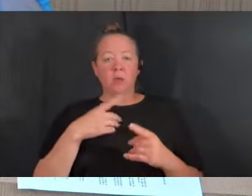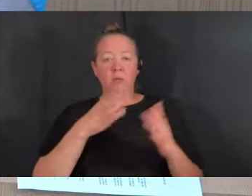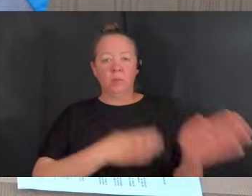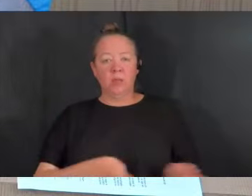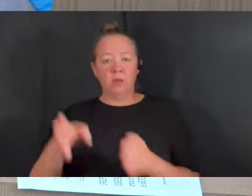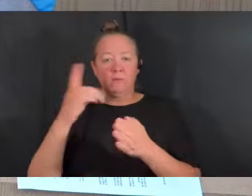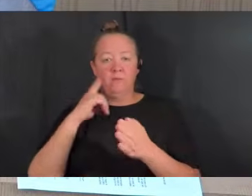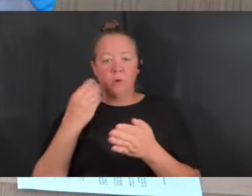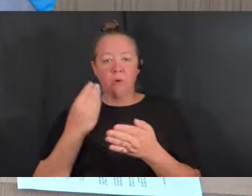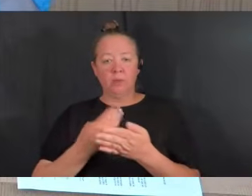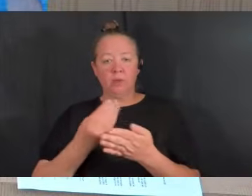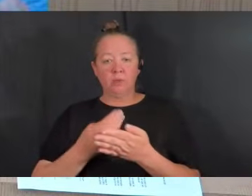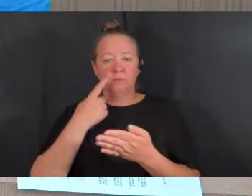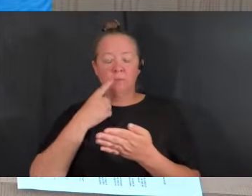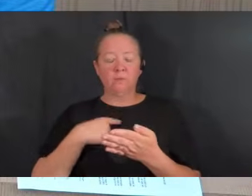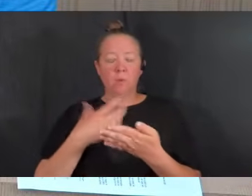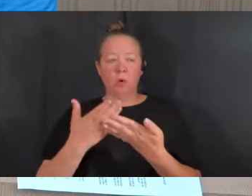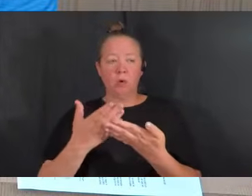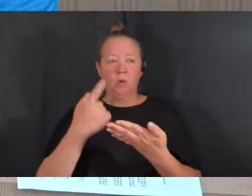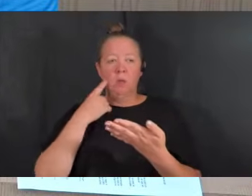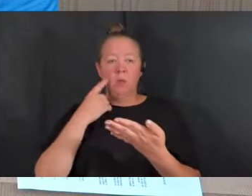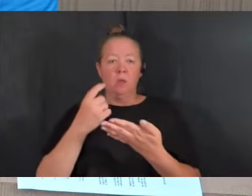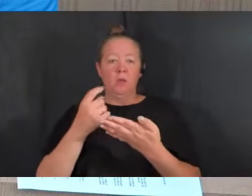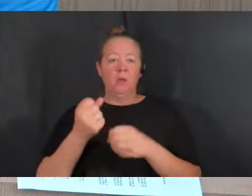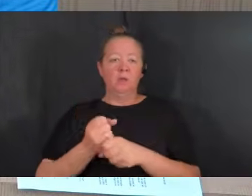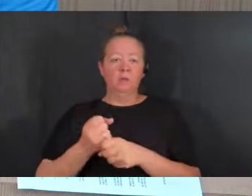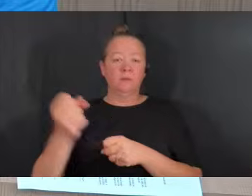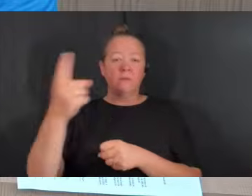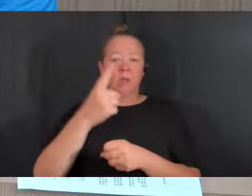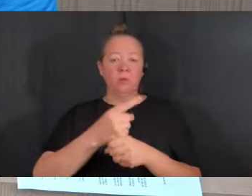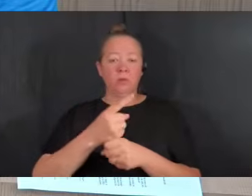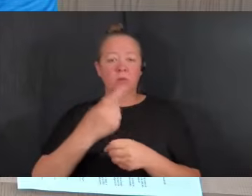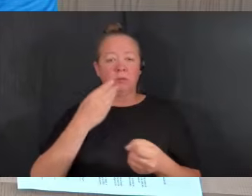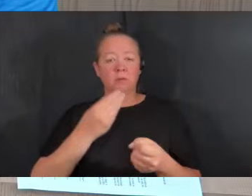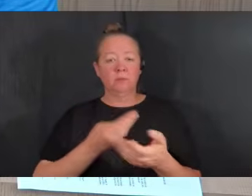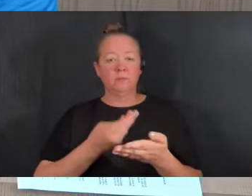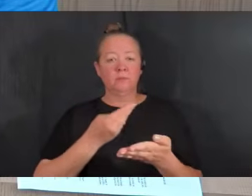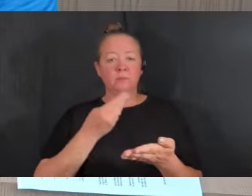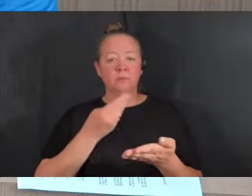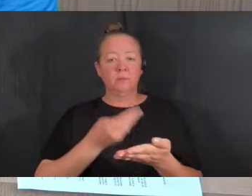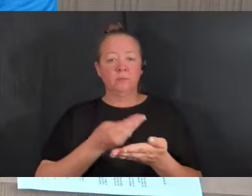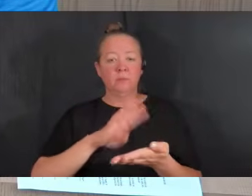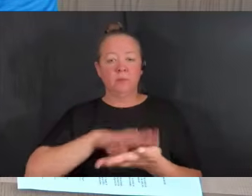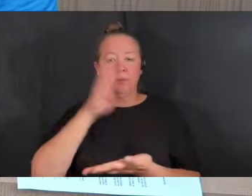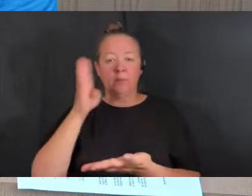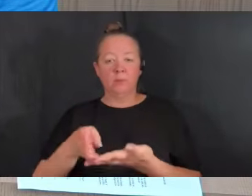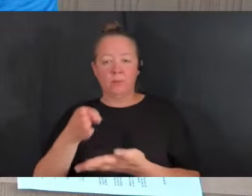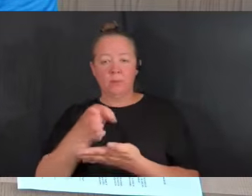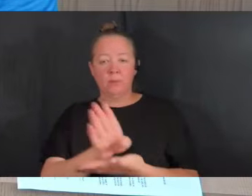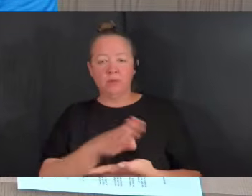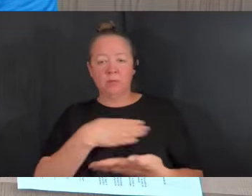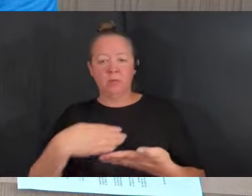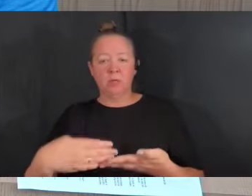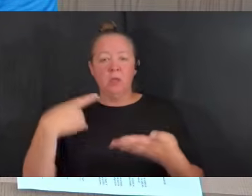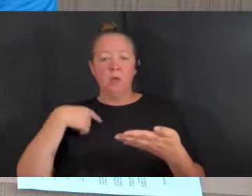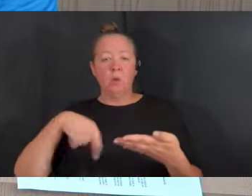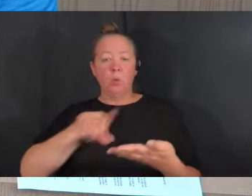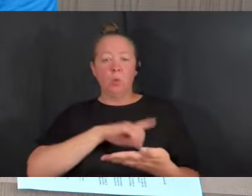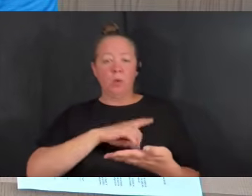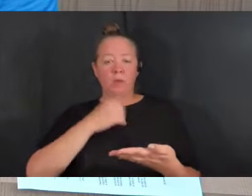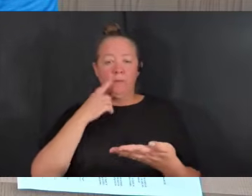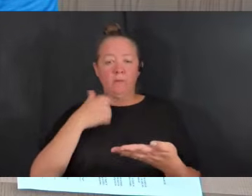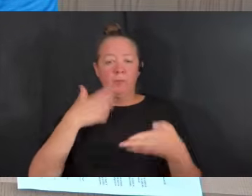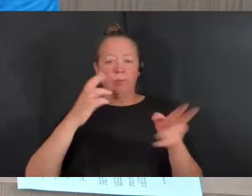whereas, after numerous discussions and meetings, the mayor and town council have prepared a budget for fiscal year 2027 containing